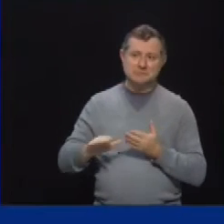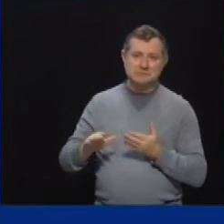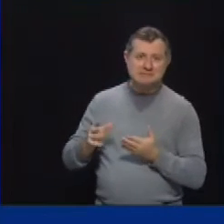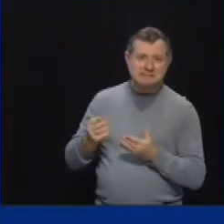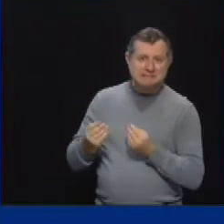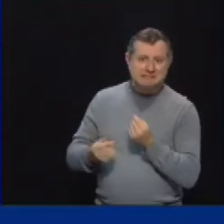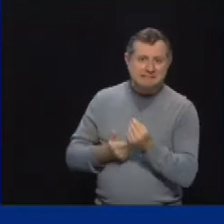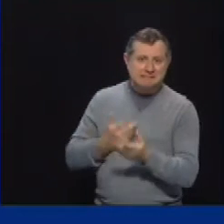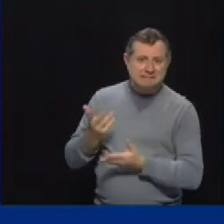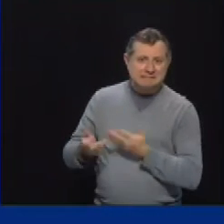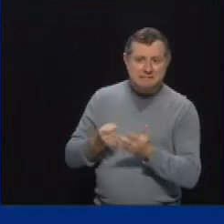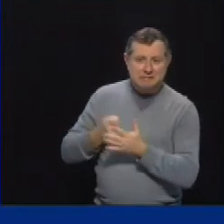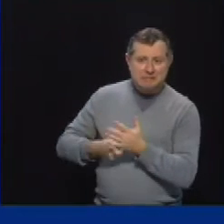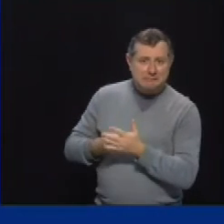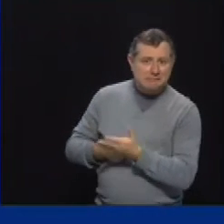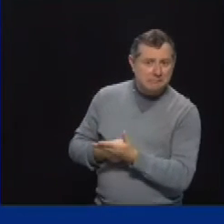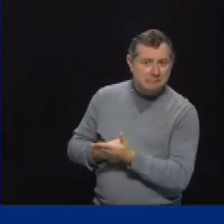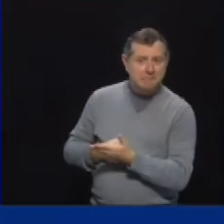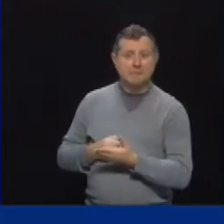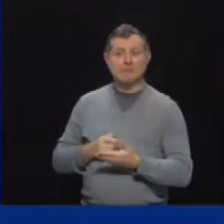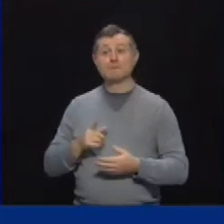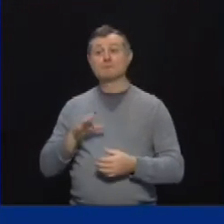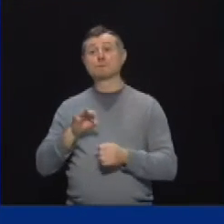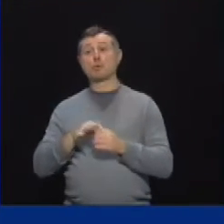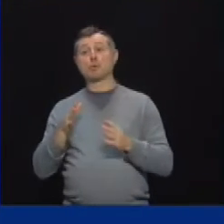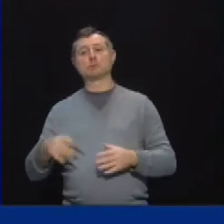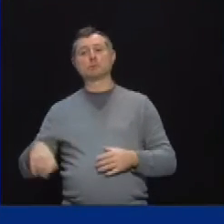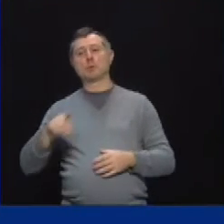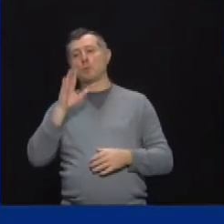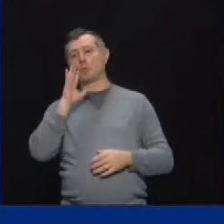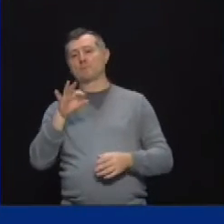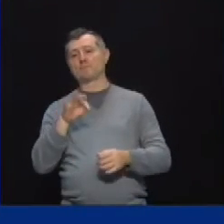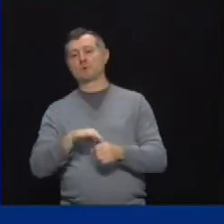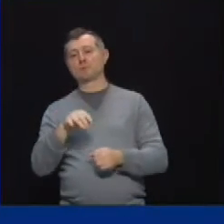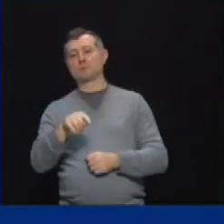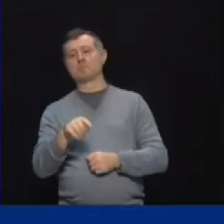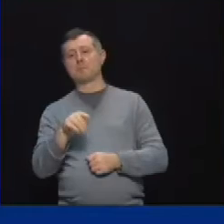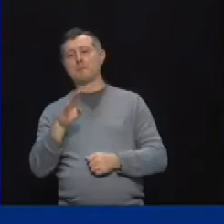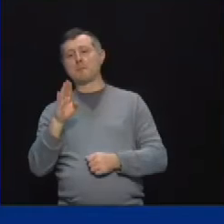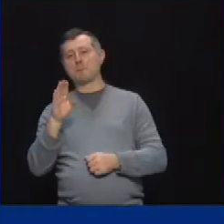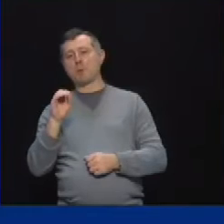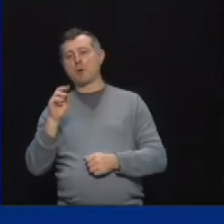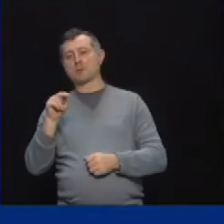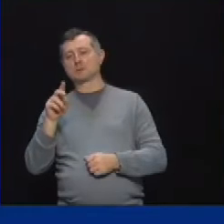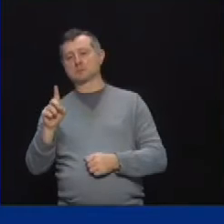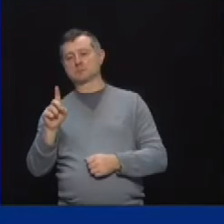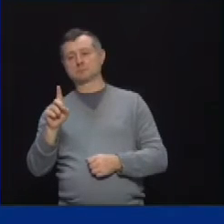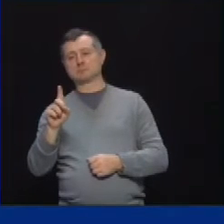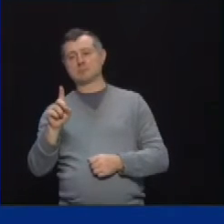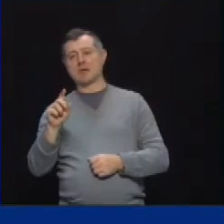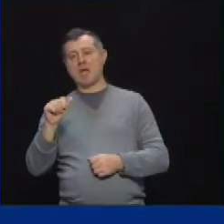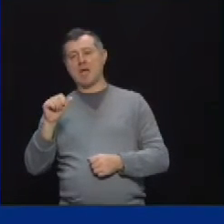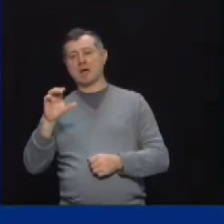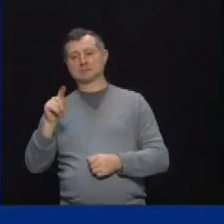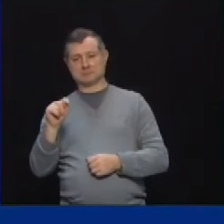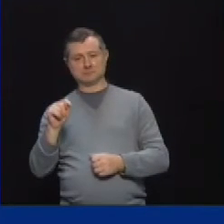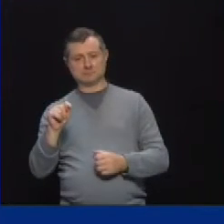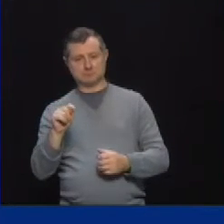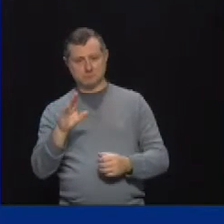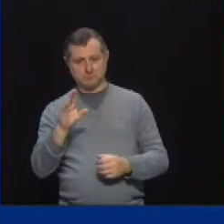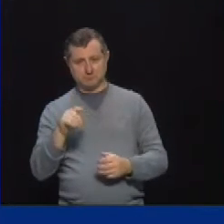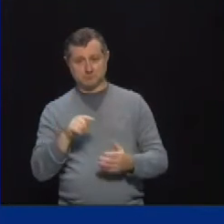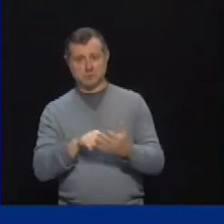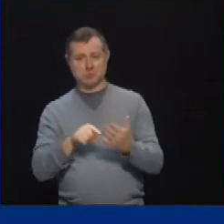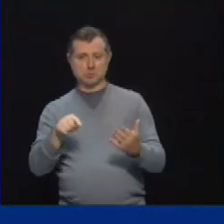the Bond Act, which will be on the ballot in 2022. And I know we need to build an advocacy campaign in support of that